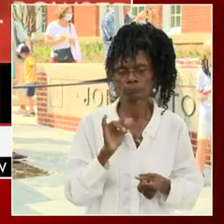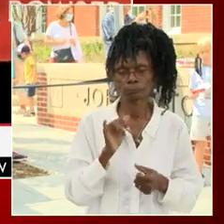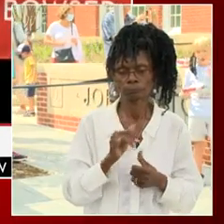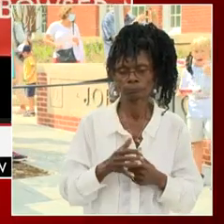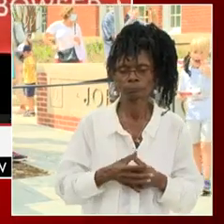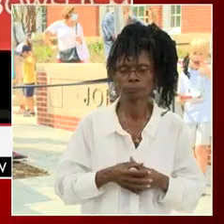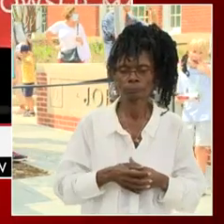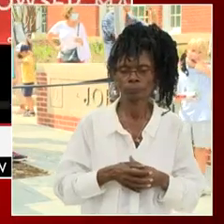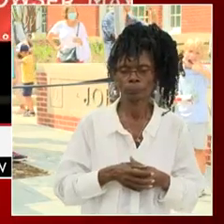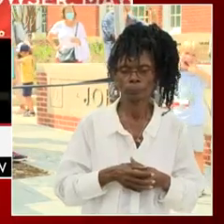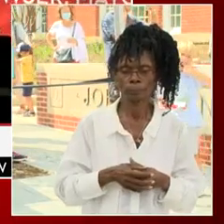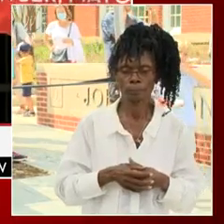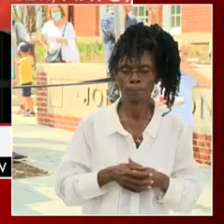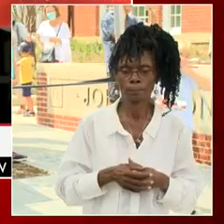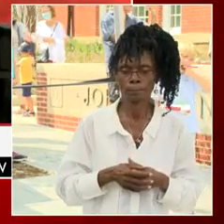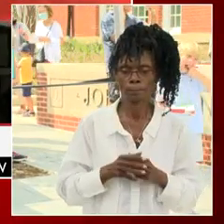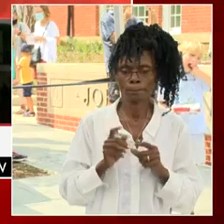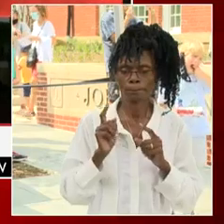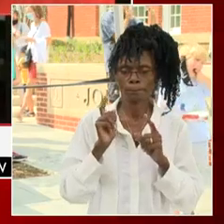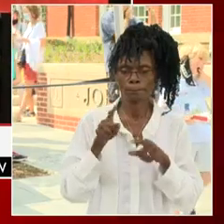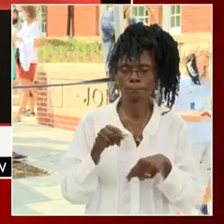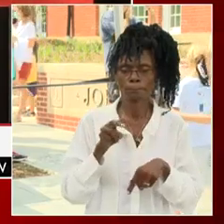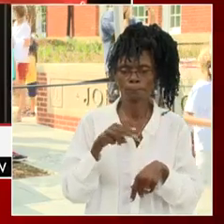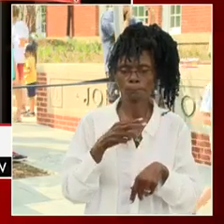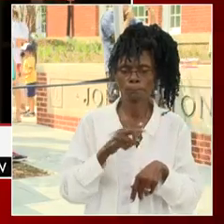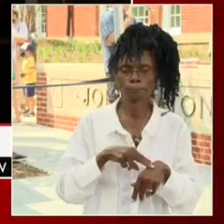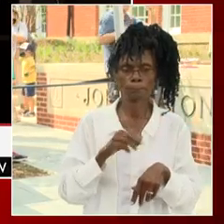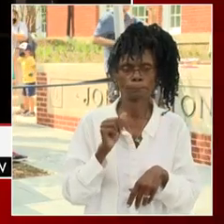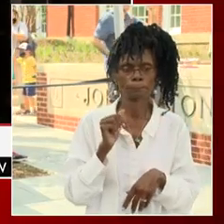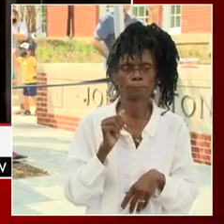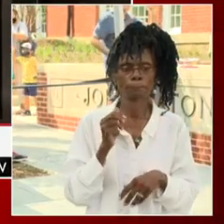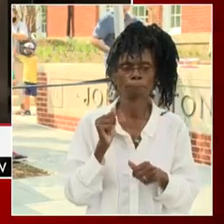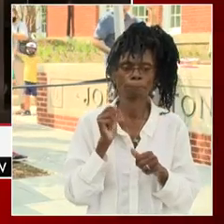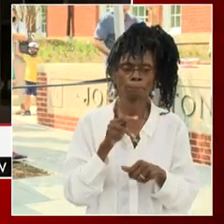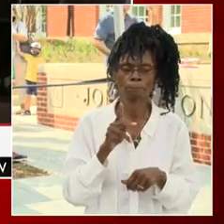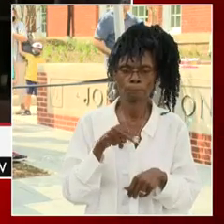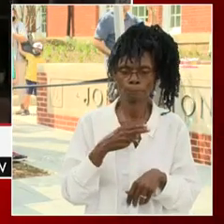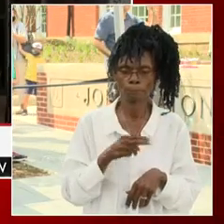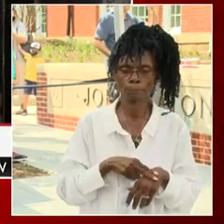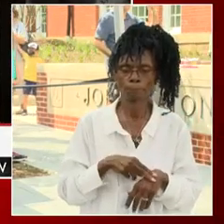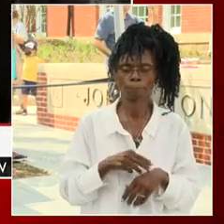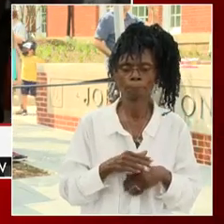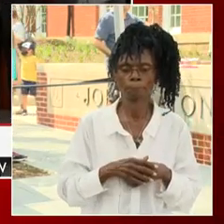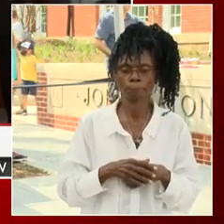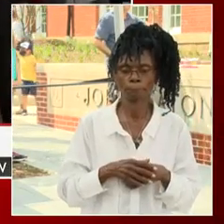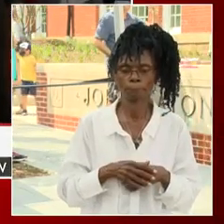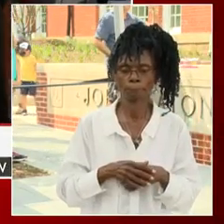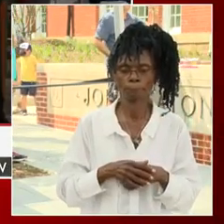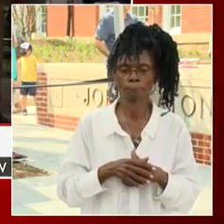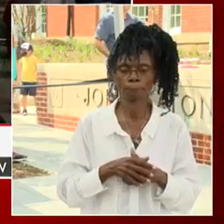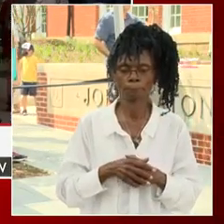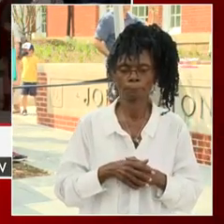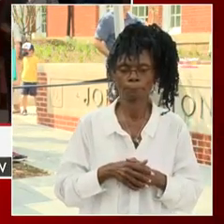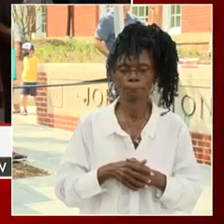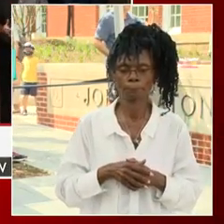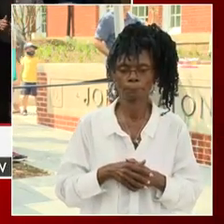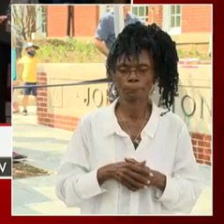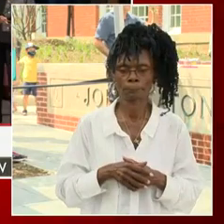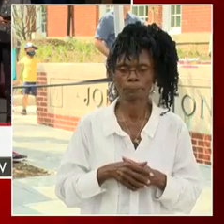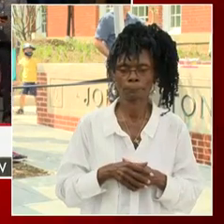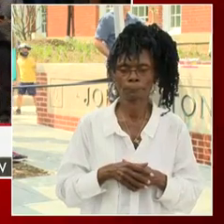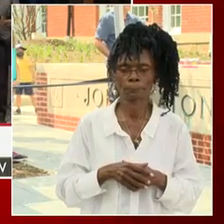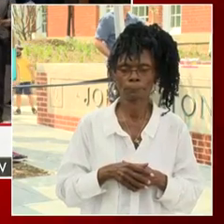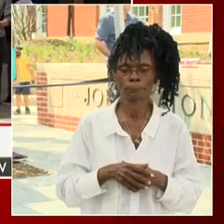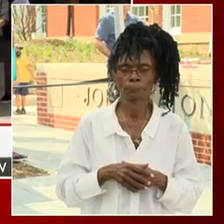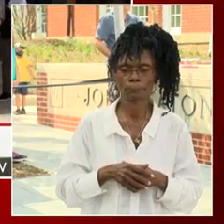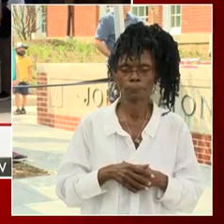that, I'm going to stop talking and let you hear from your council member who once again deserves a